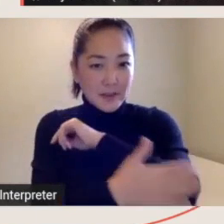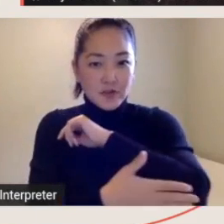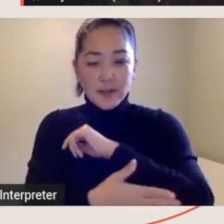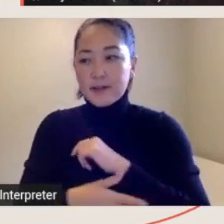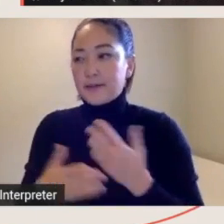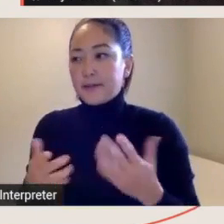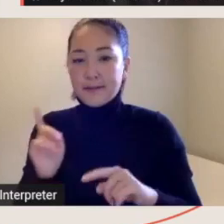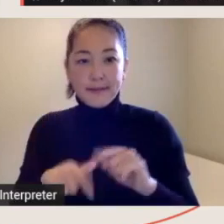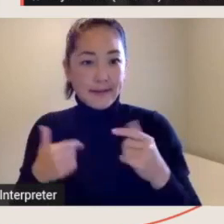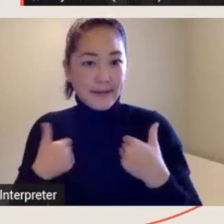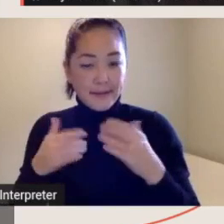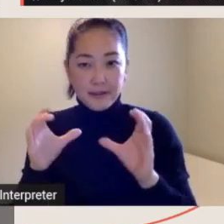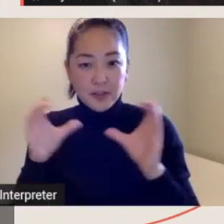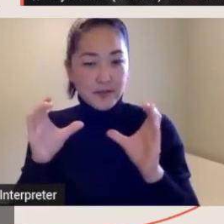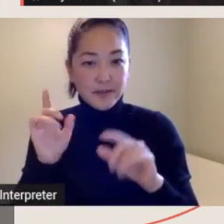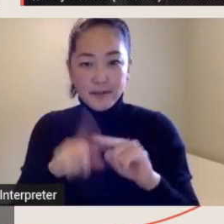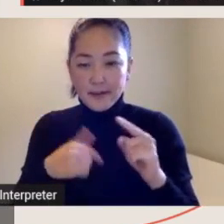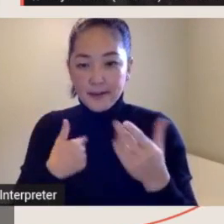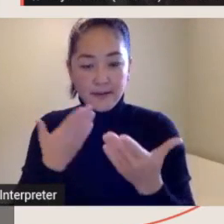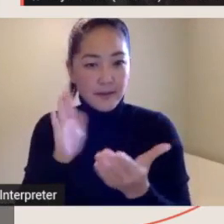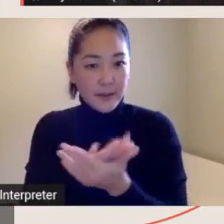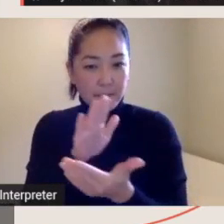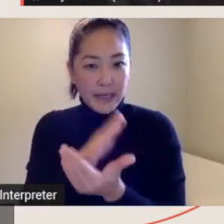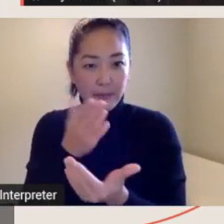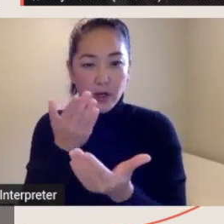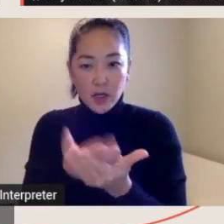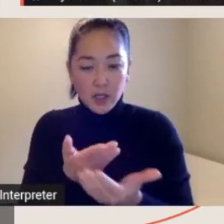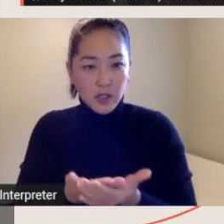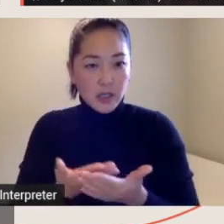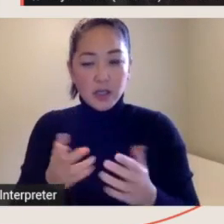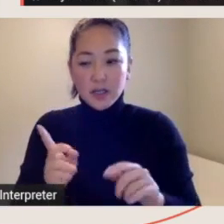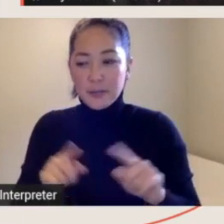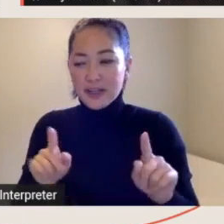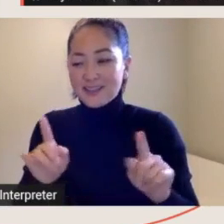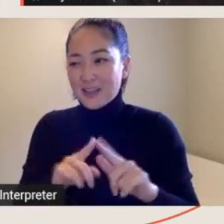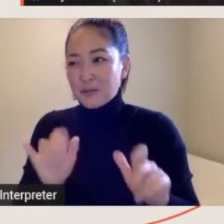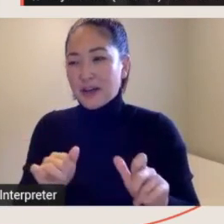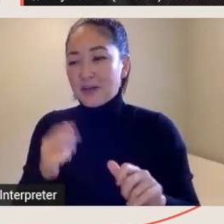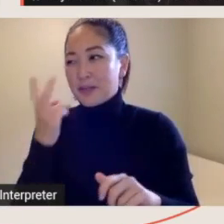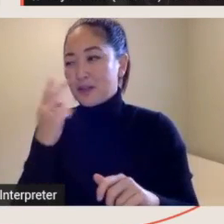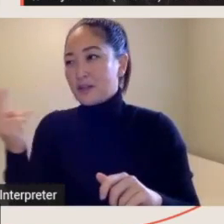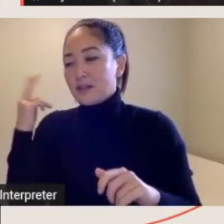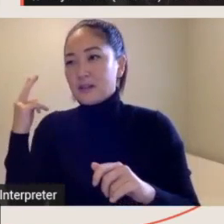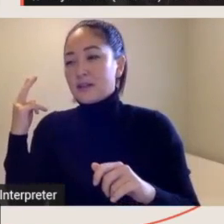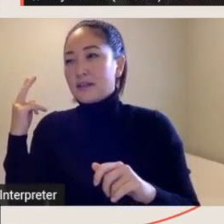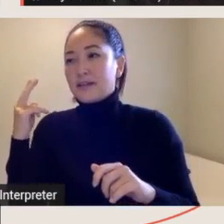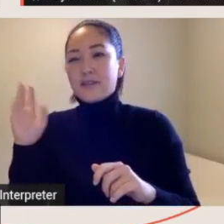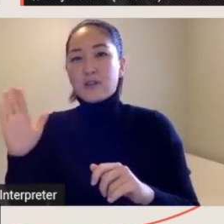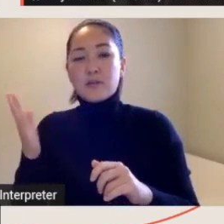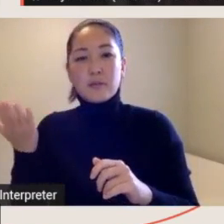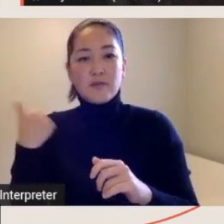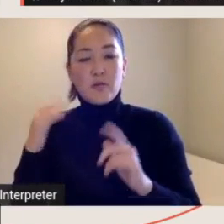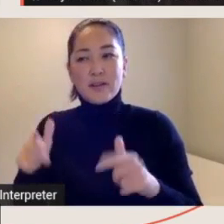get the certificates or documents that they need, but they're also really nostalgic of this past life and speak of it with so much pride. So there's this